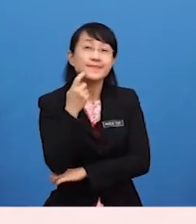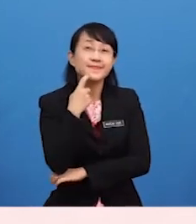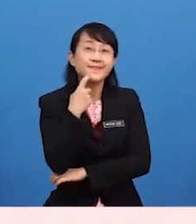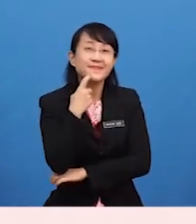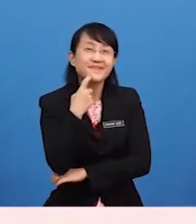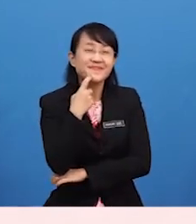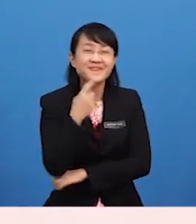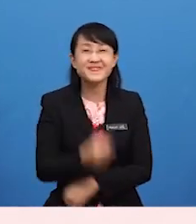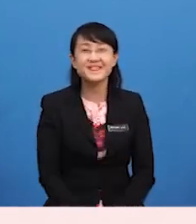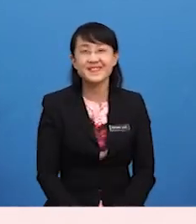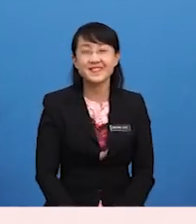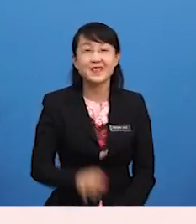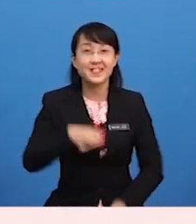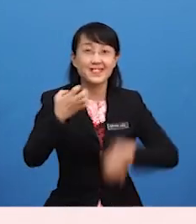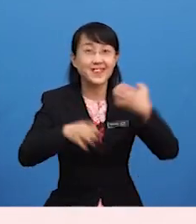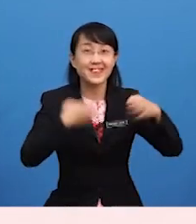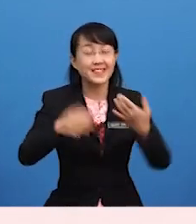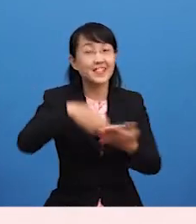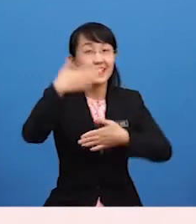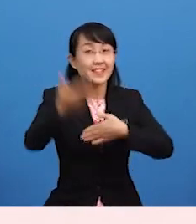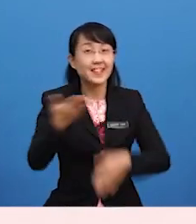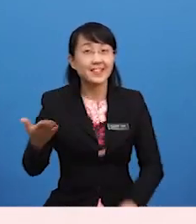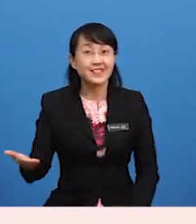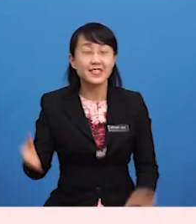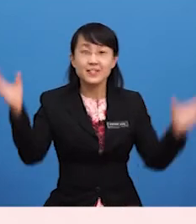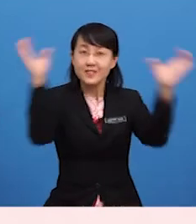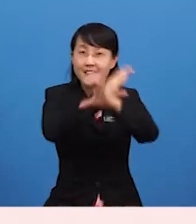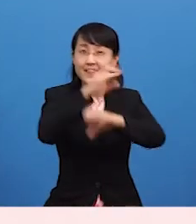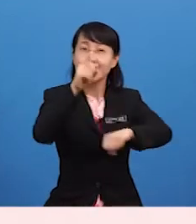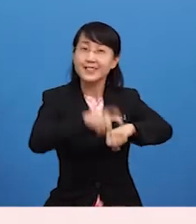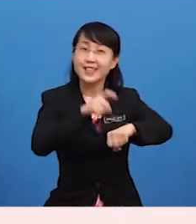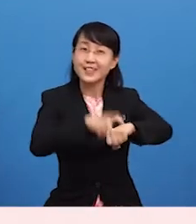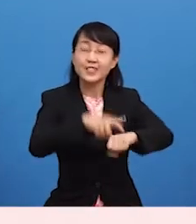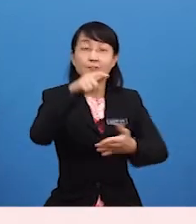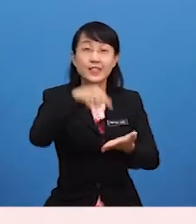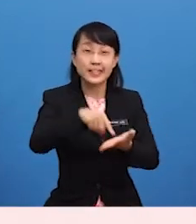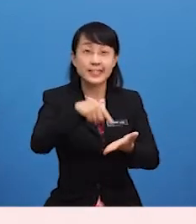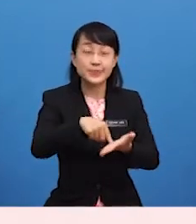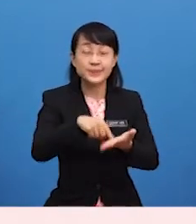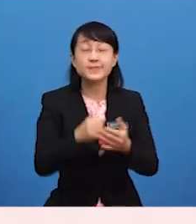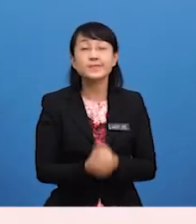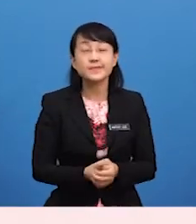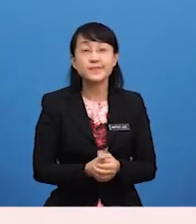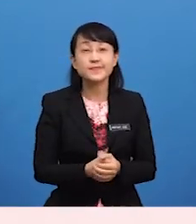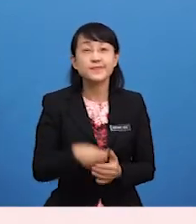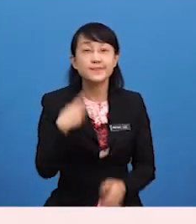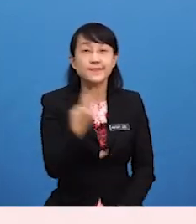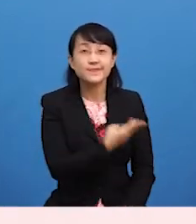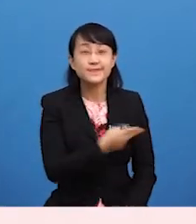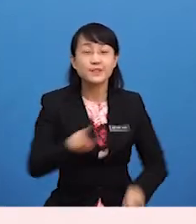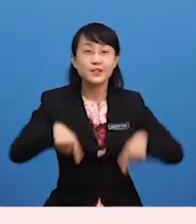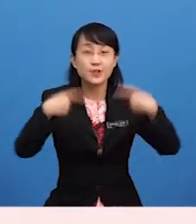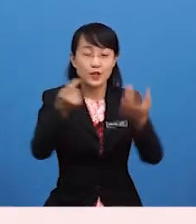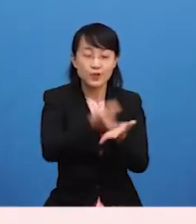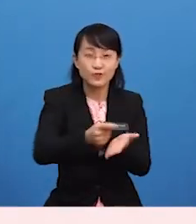I'm glad you're excited. Next up, it's challenge time. For this segment, we're going to go on a